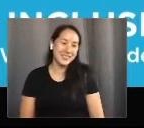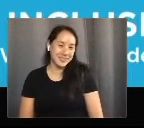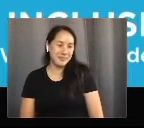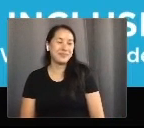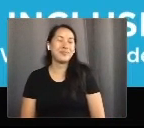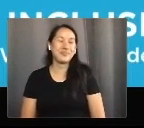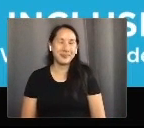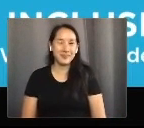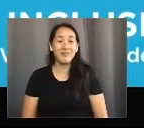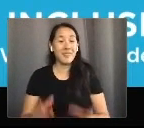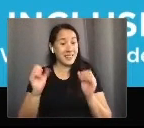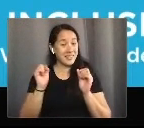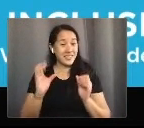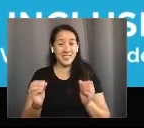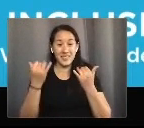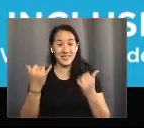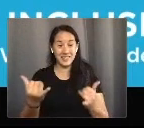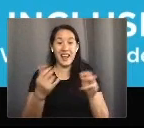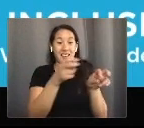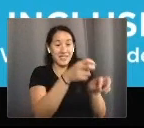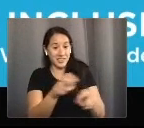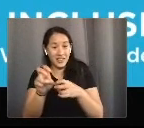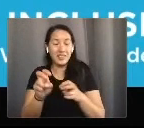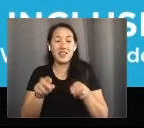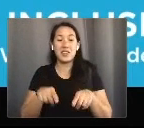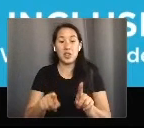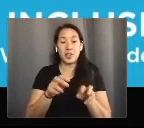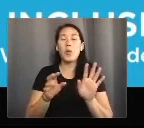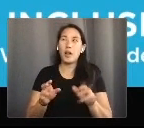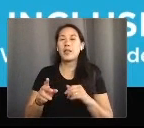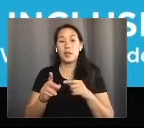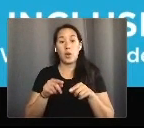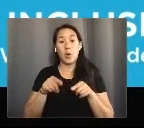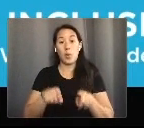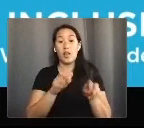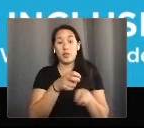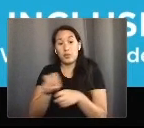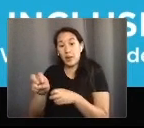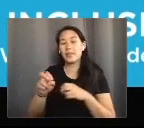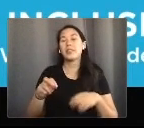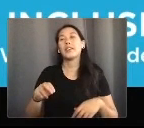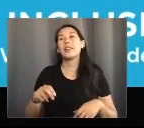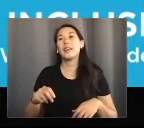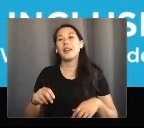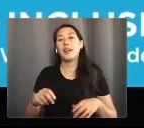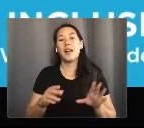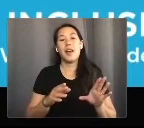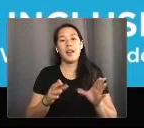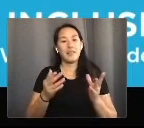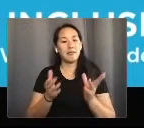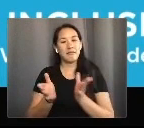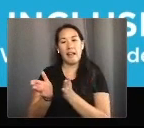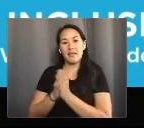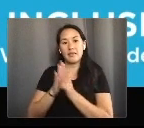All right, so we're going to transition, and while we transition, I'm just going, while we transition all the panelists on